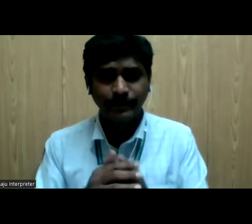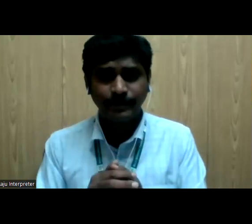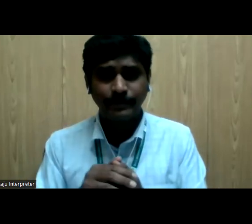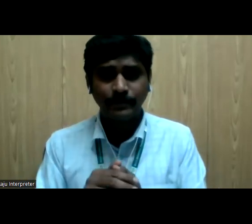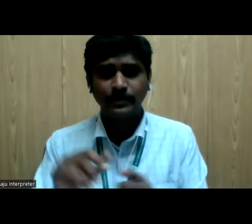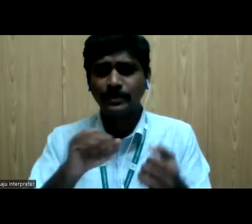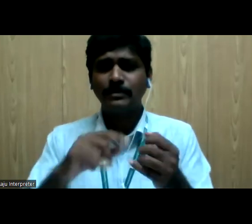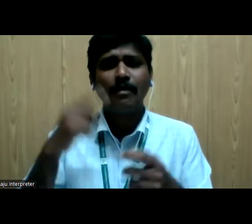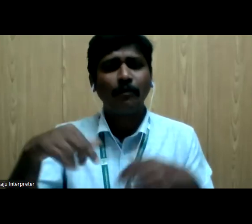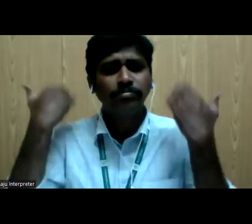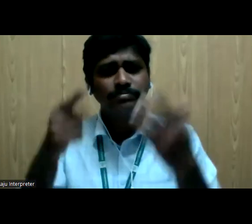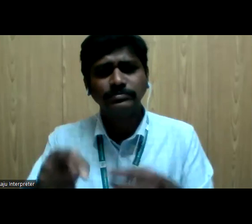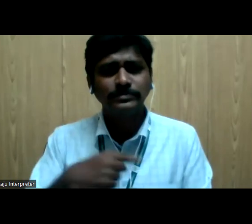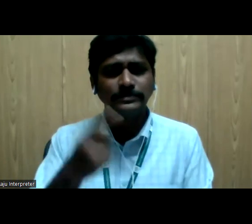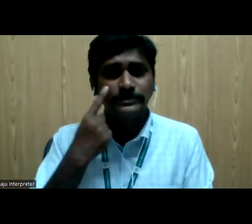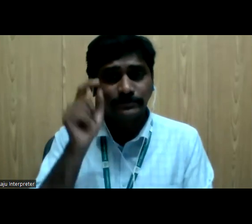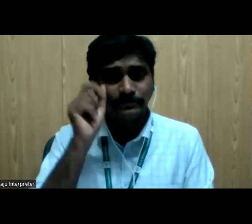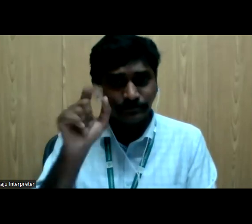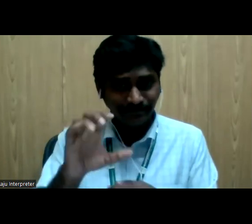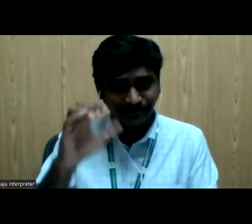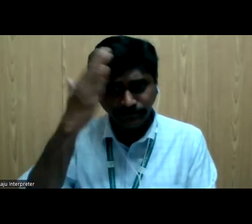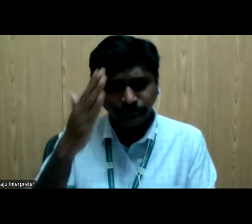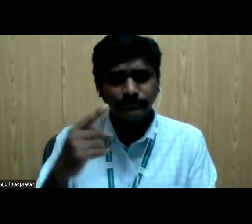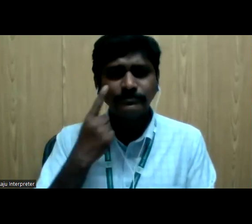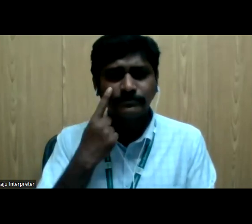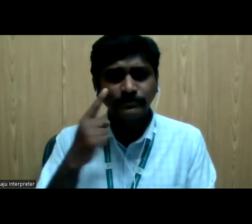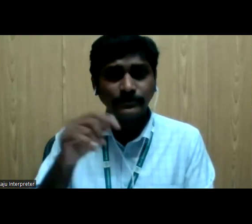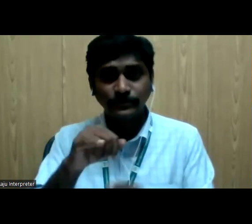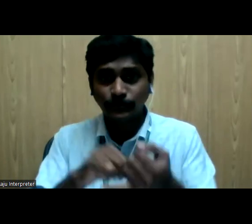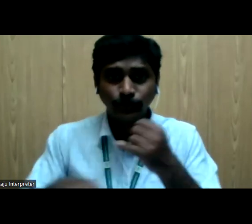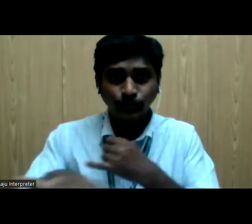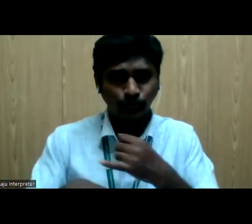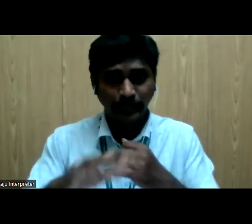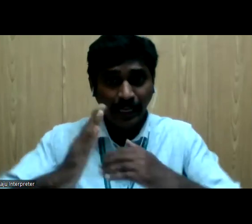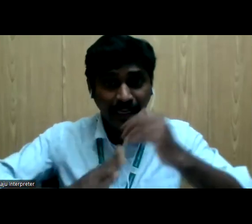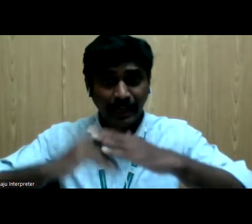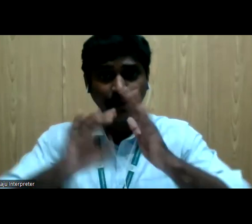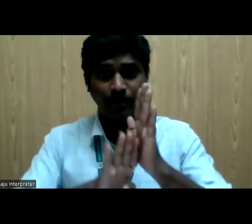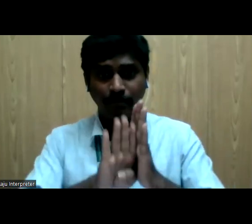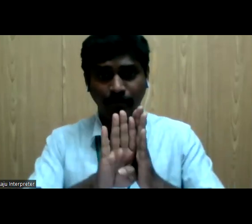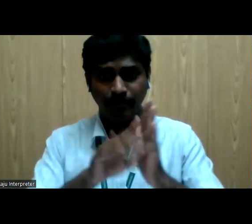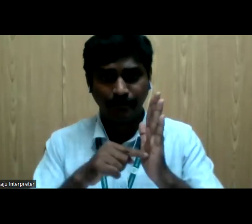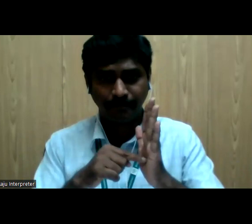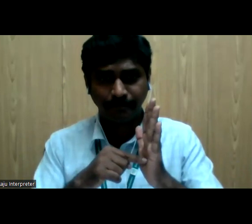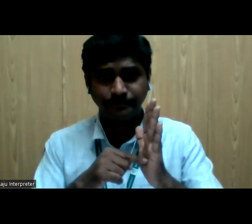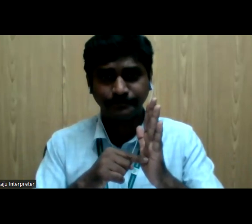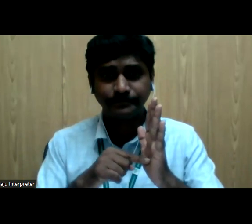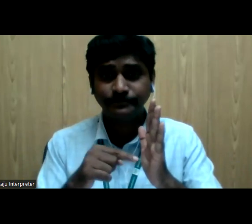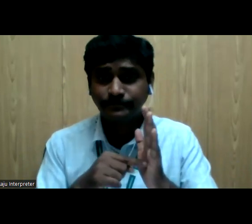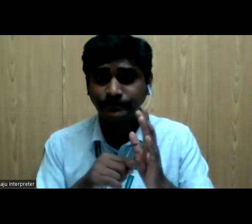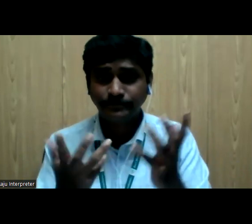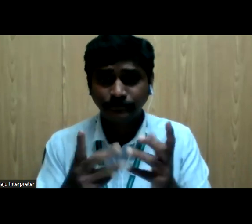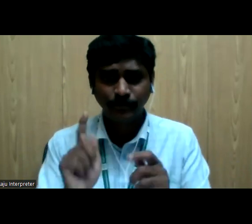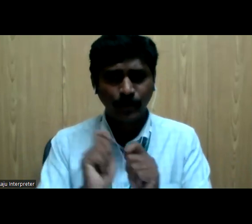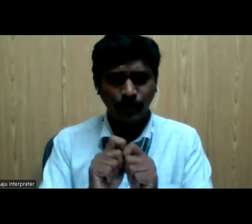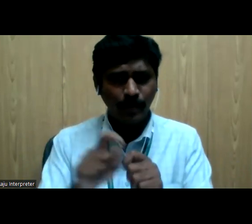social development sector, before you try and scale wide, you have to first scale deep. And when it comes to working